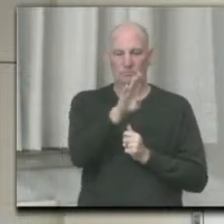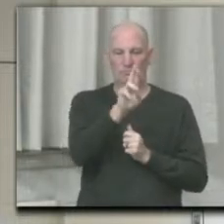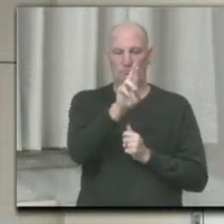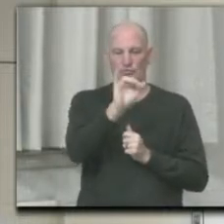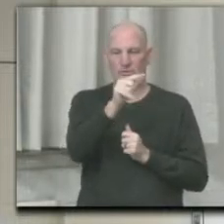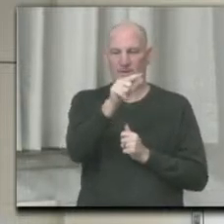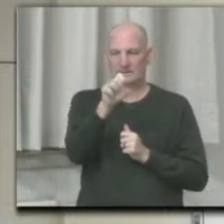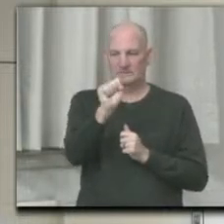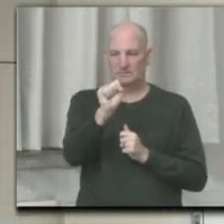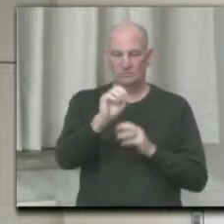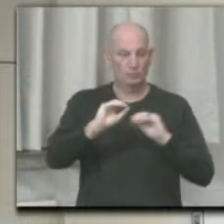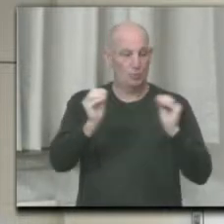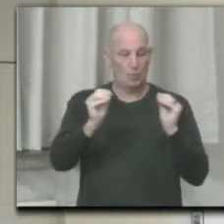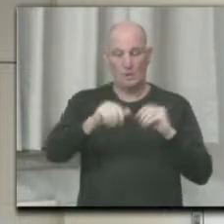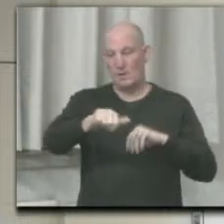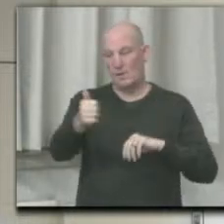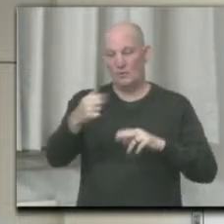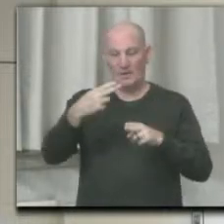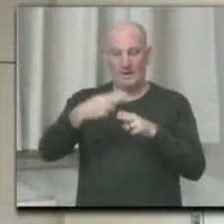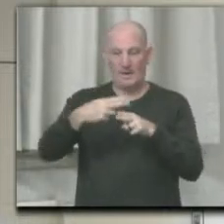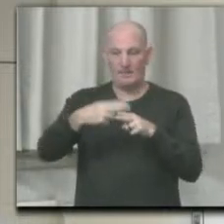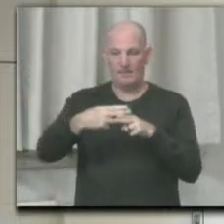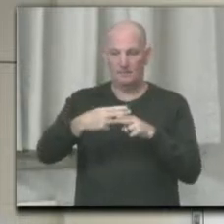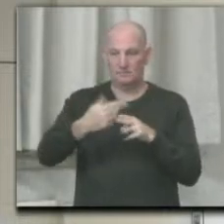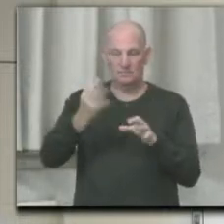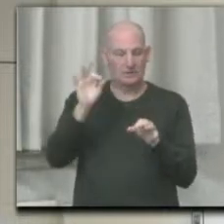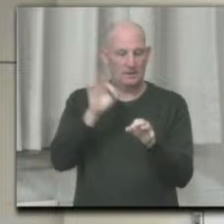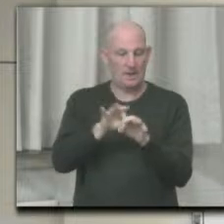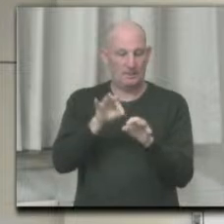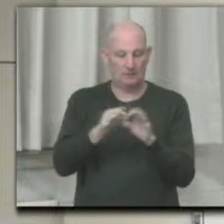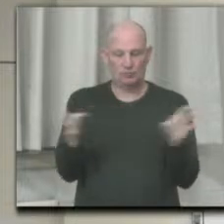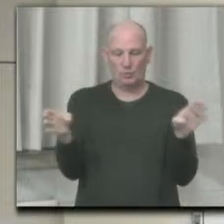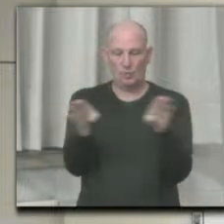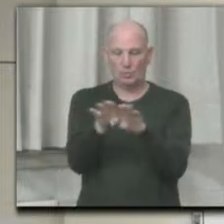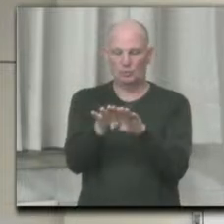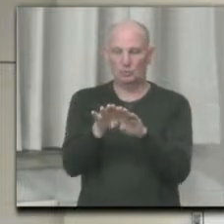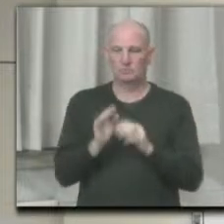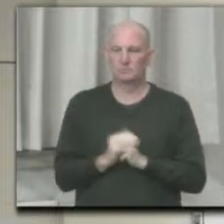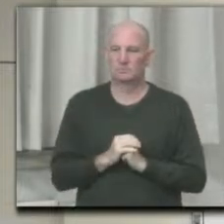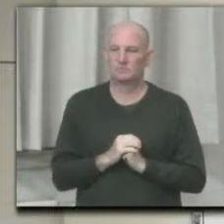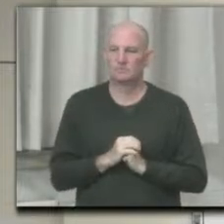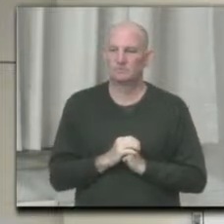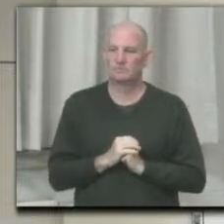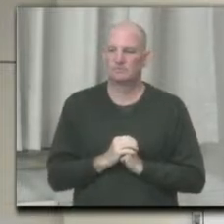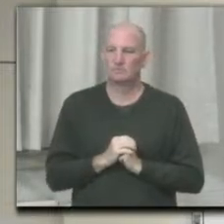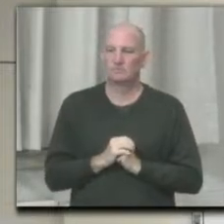There being no other names nominated, nominations are closed.